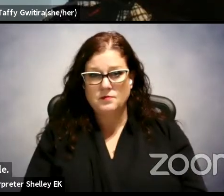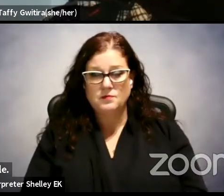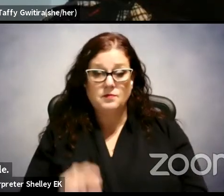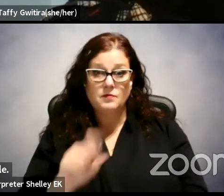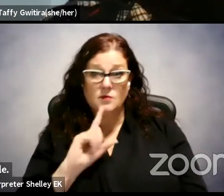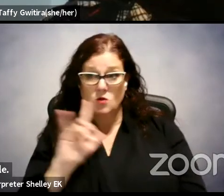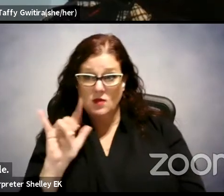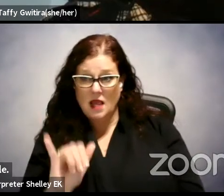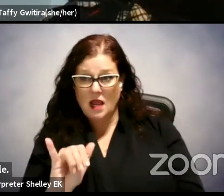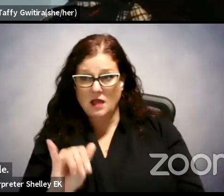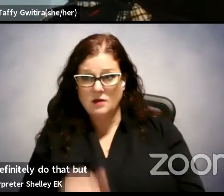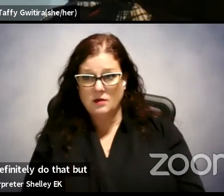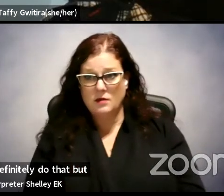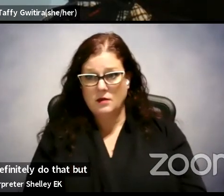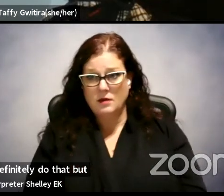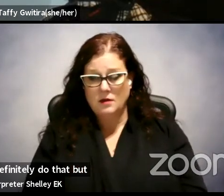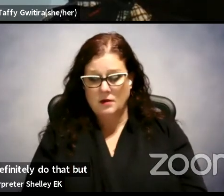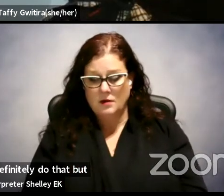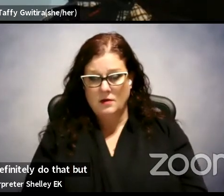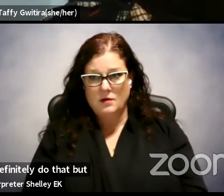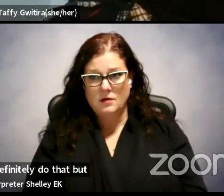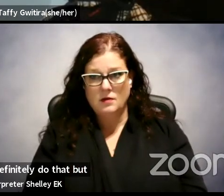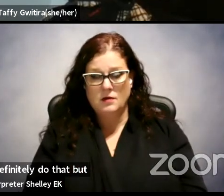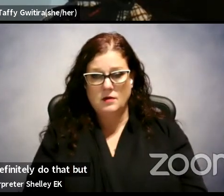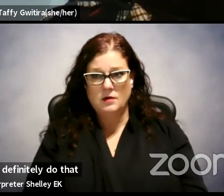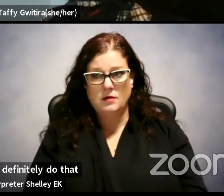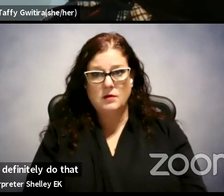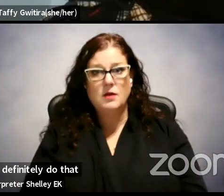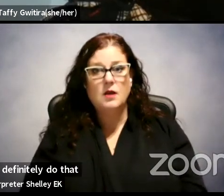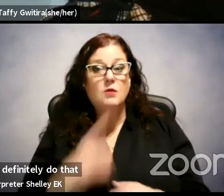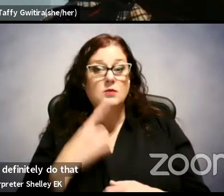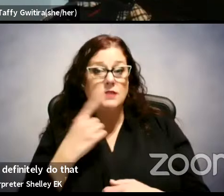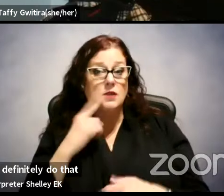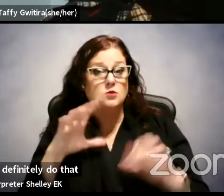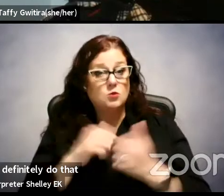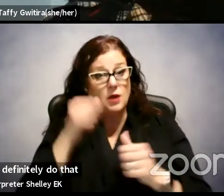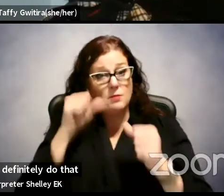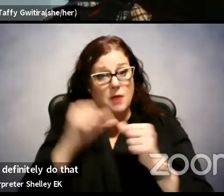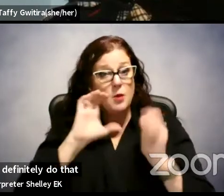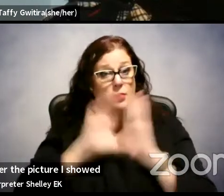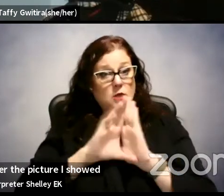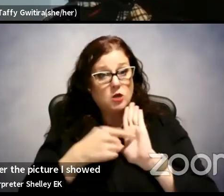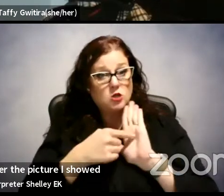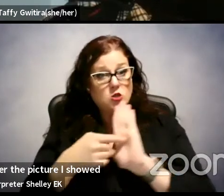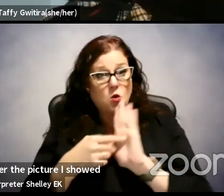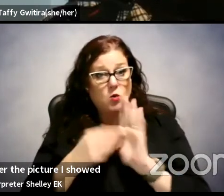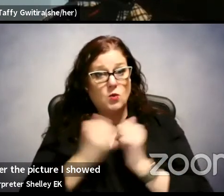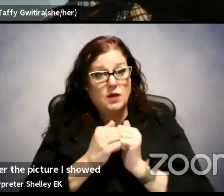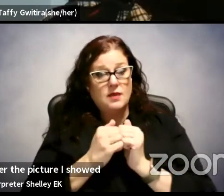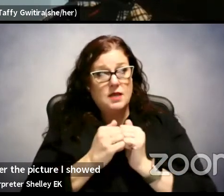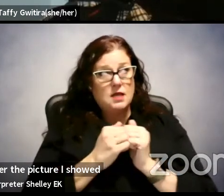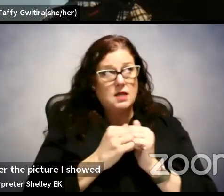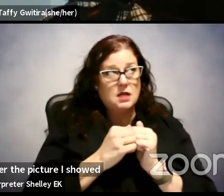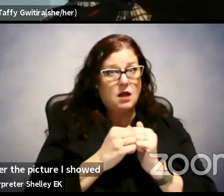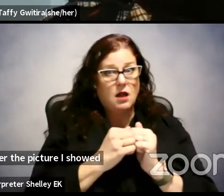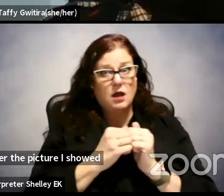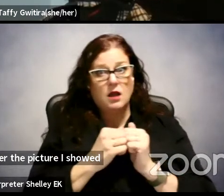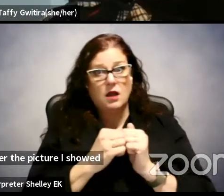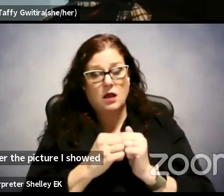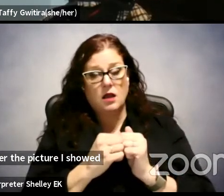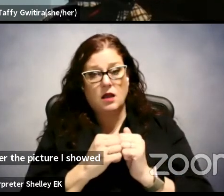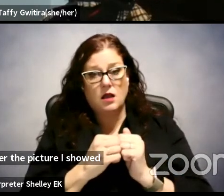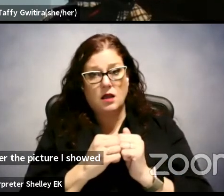do that, but I would say, do you remember the picture I showed with the ones